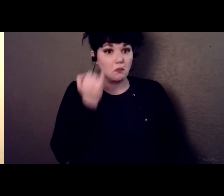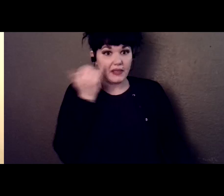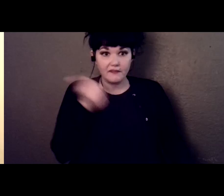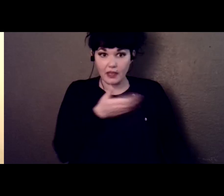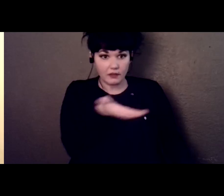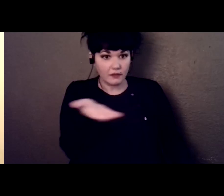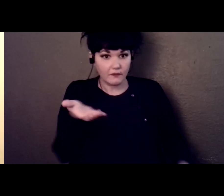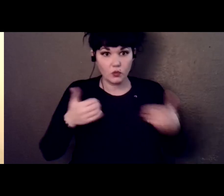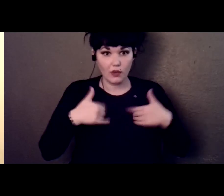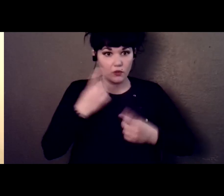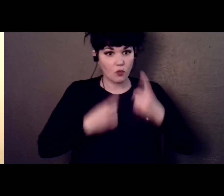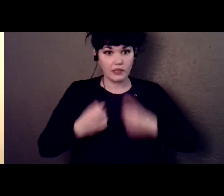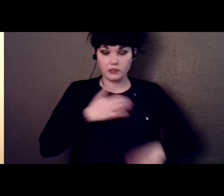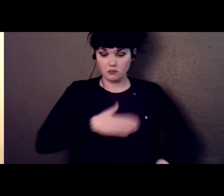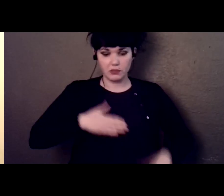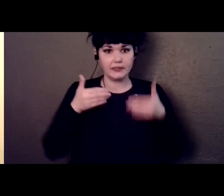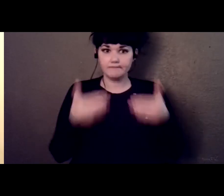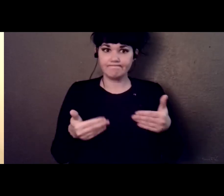questions, please feel free to ask.